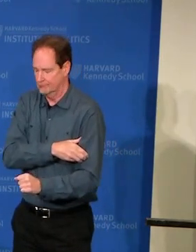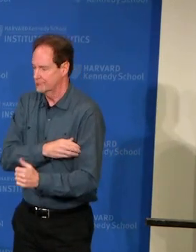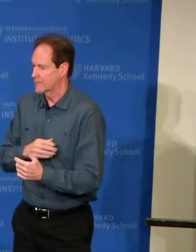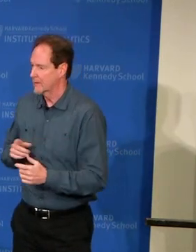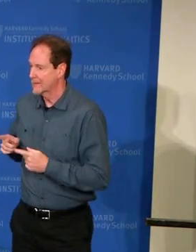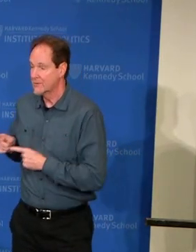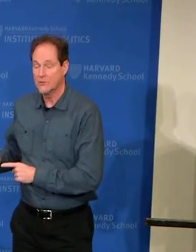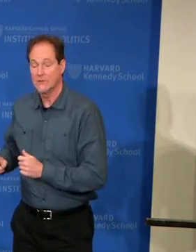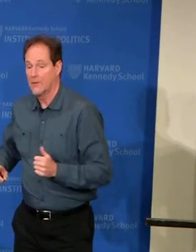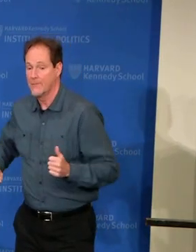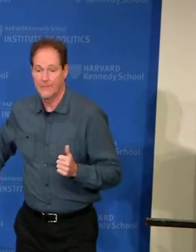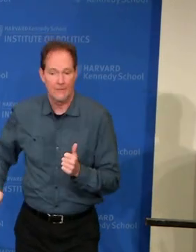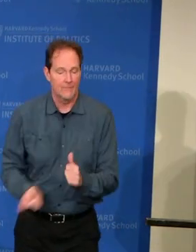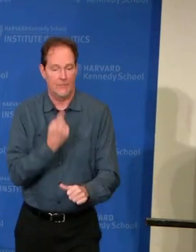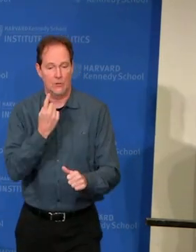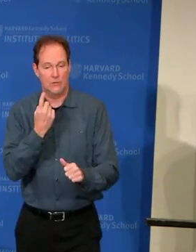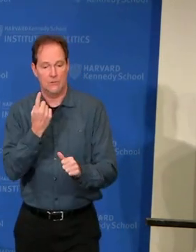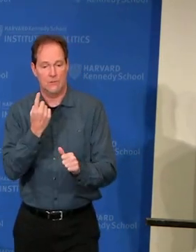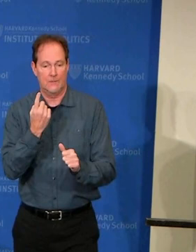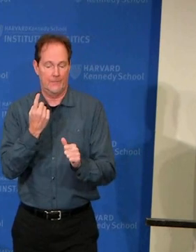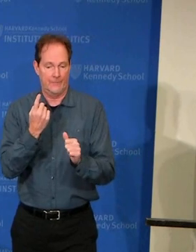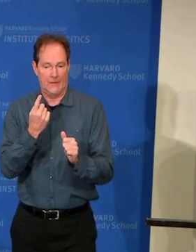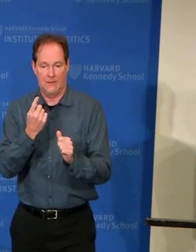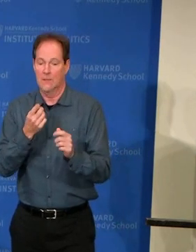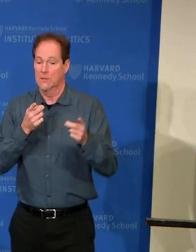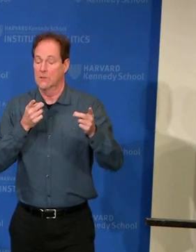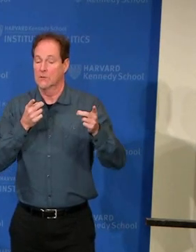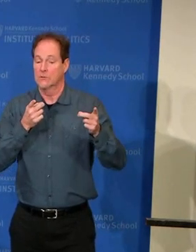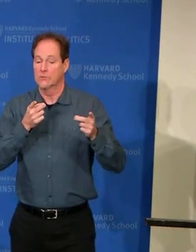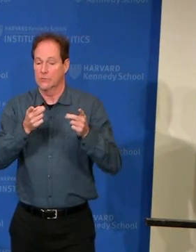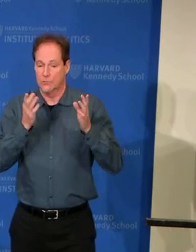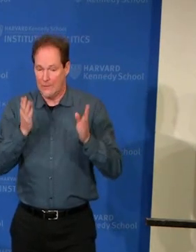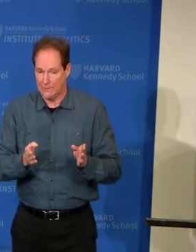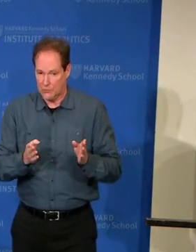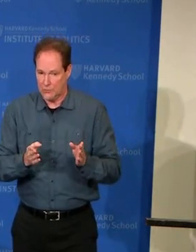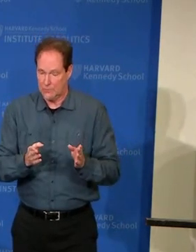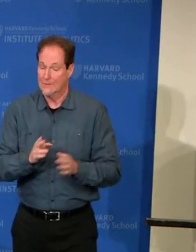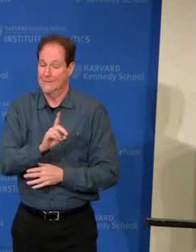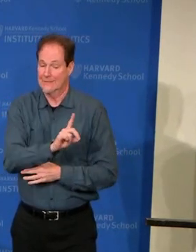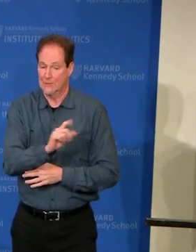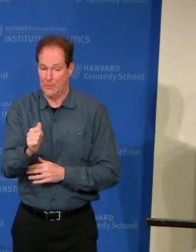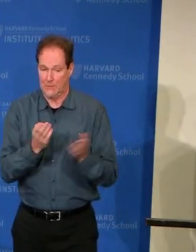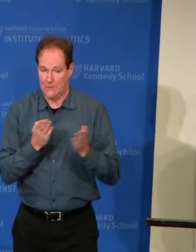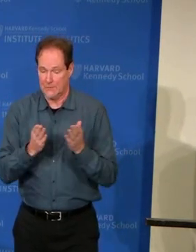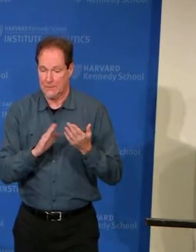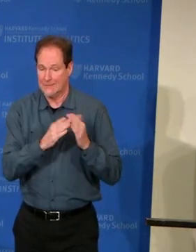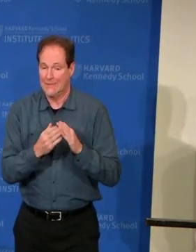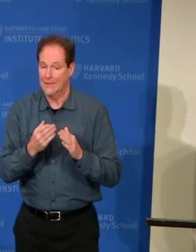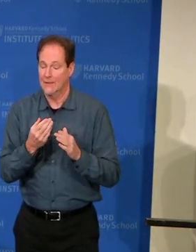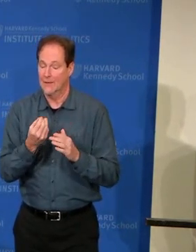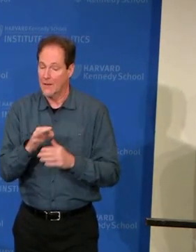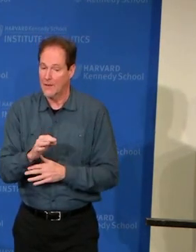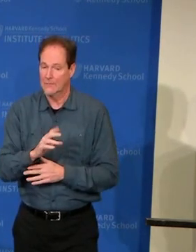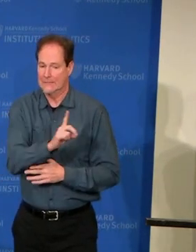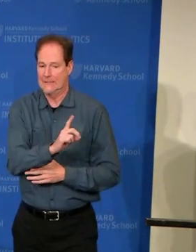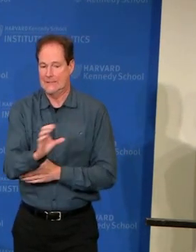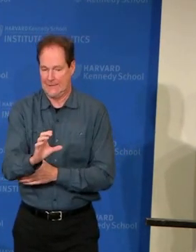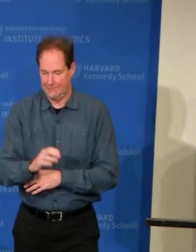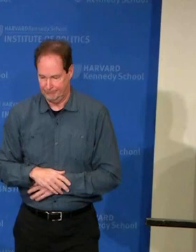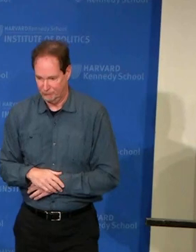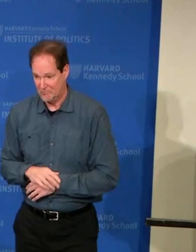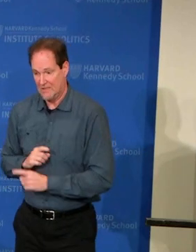She's the first director of disability services at the city of DC. She is